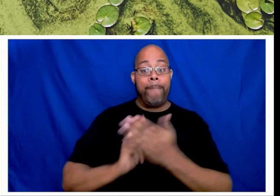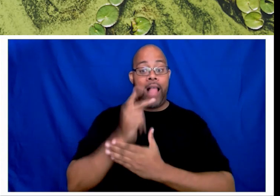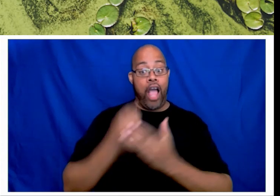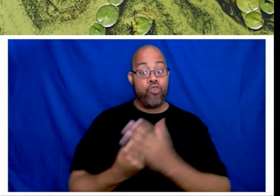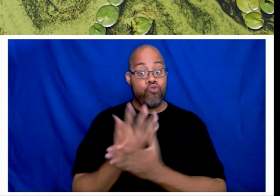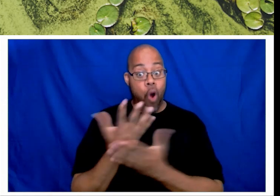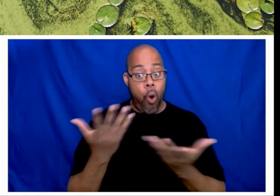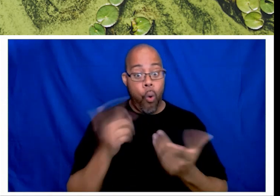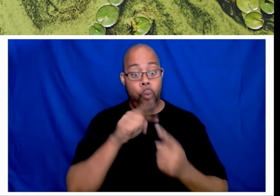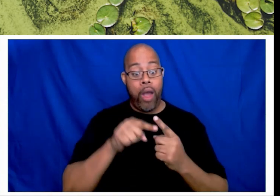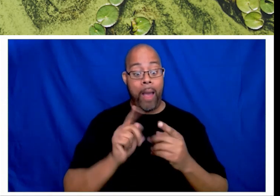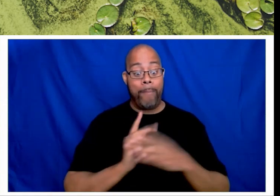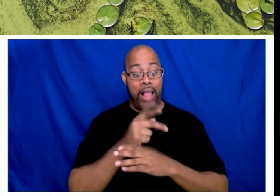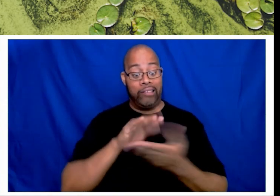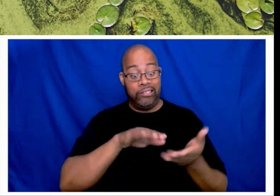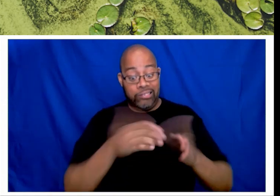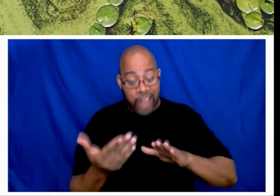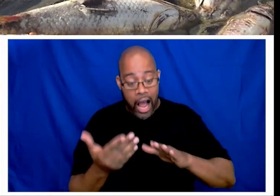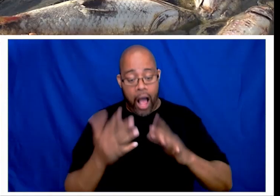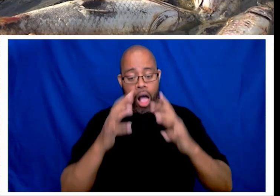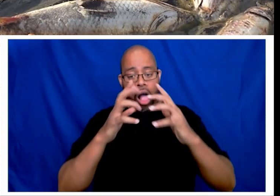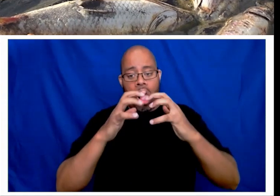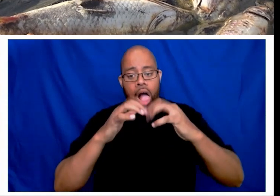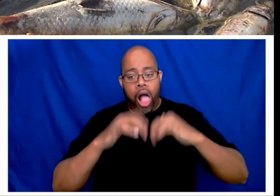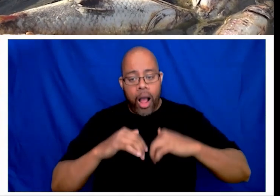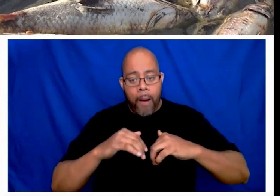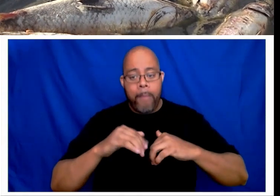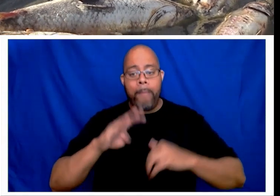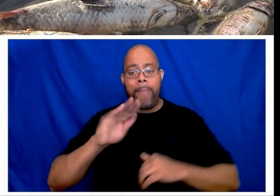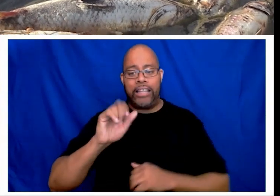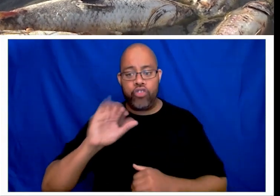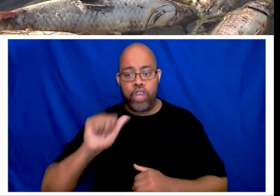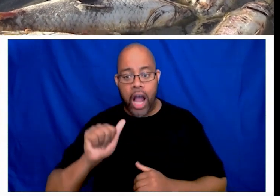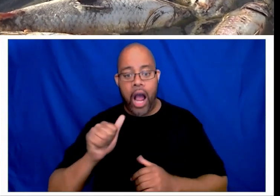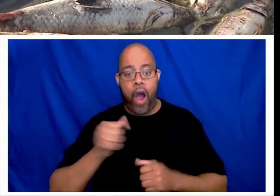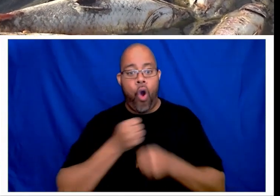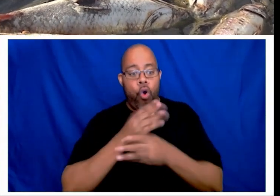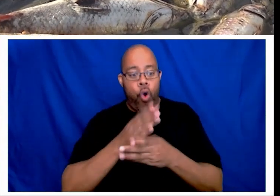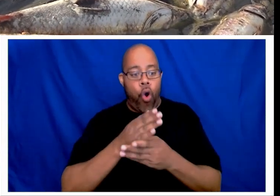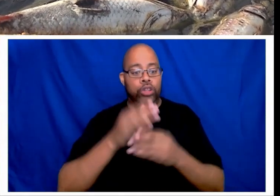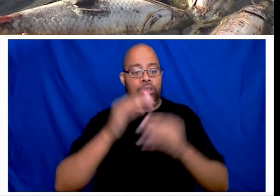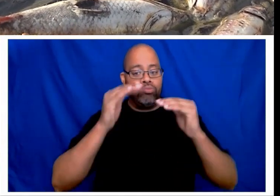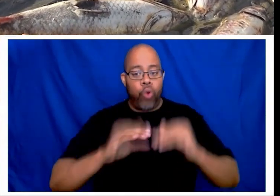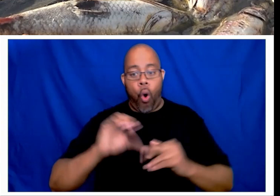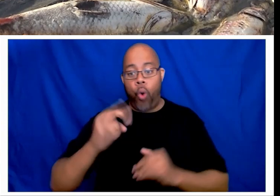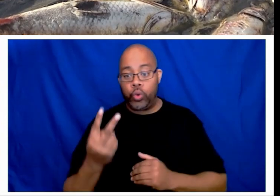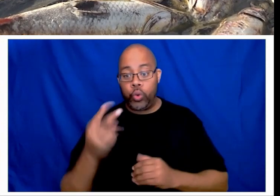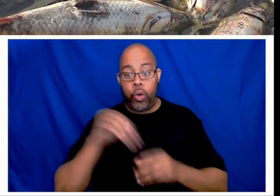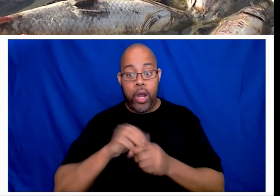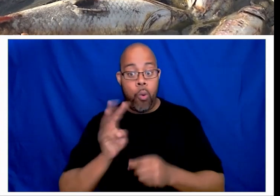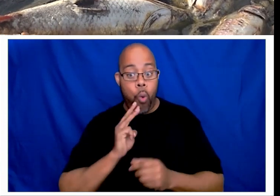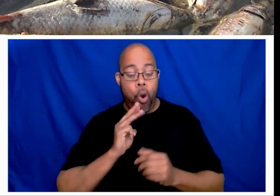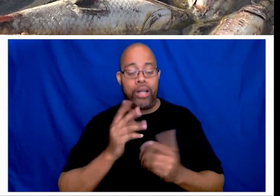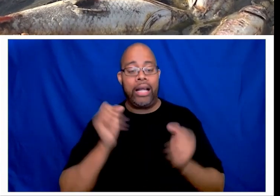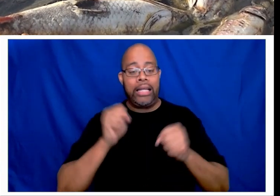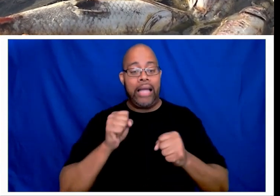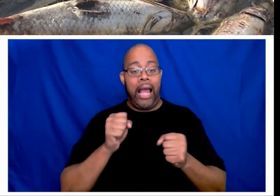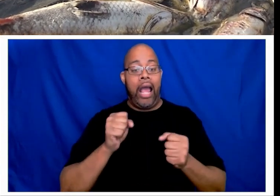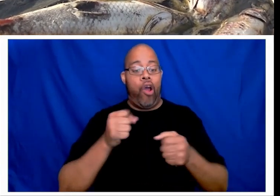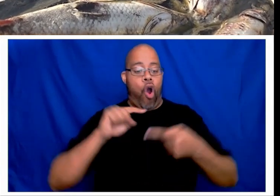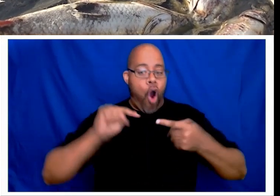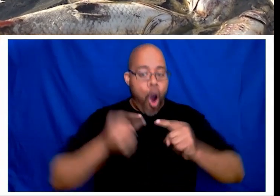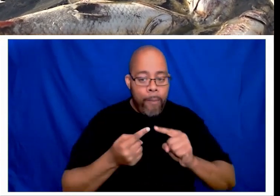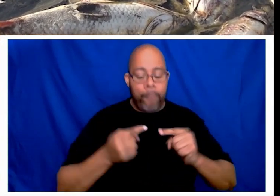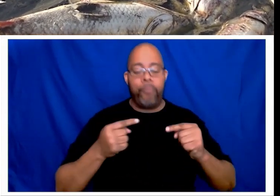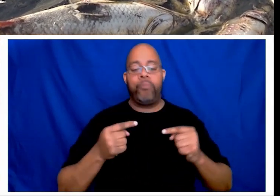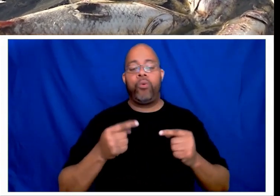plants die, they are decomposed by bacteria, and this leads to decreased oxygen levels in the water, which can in turn harm and or